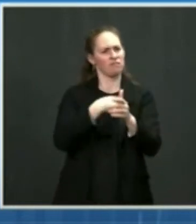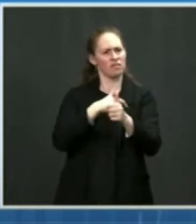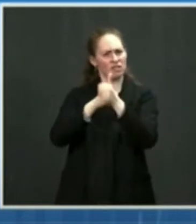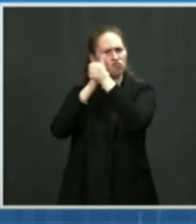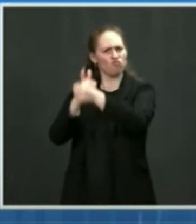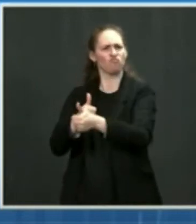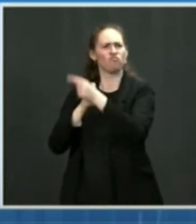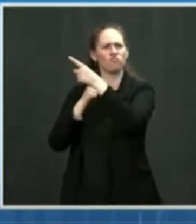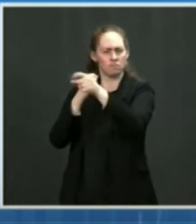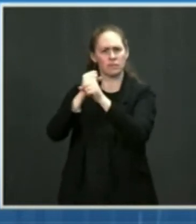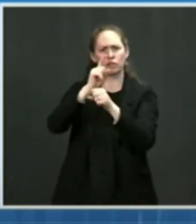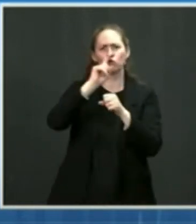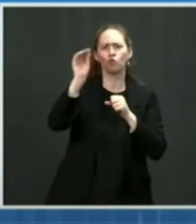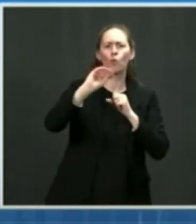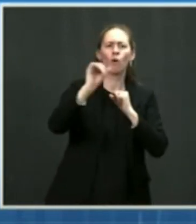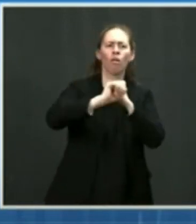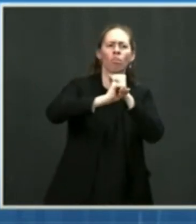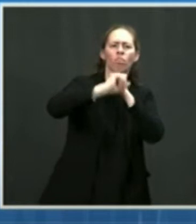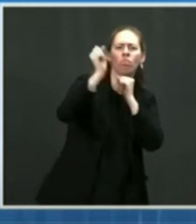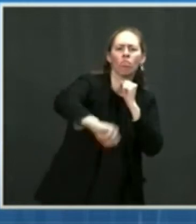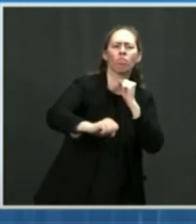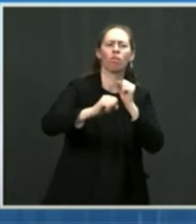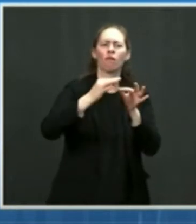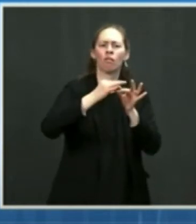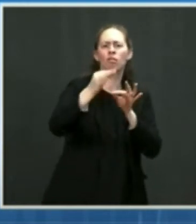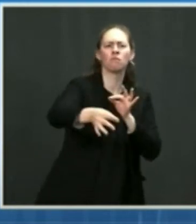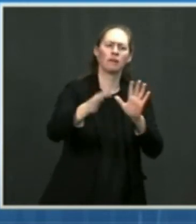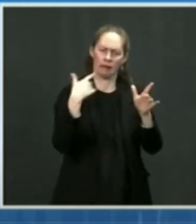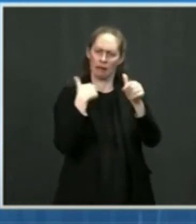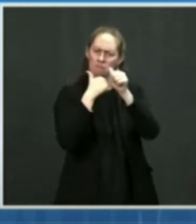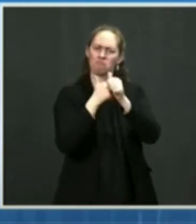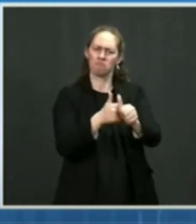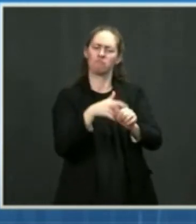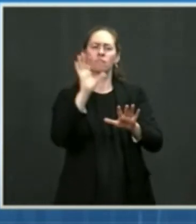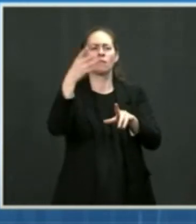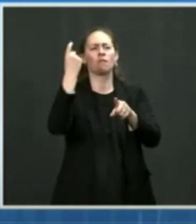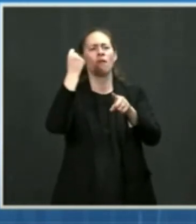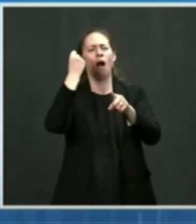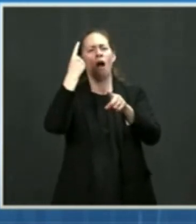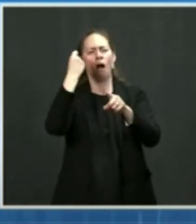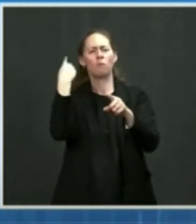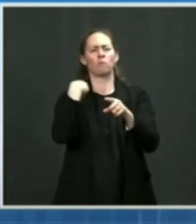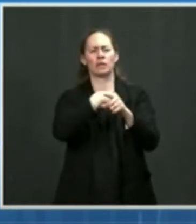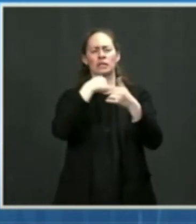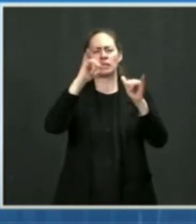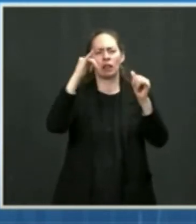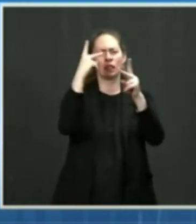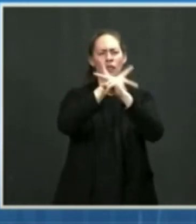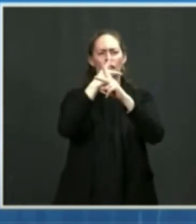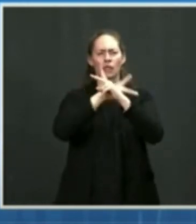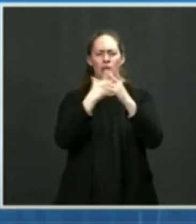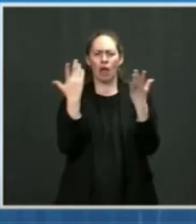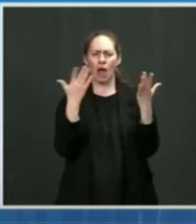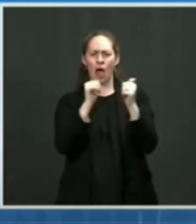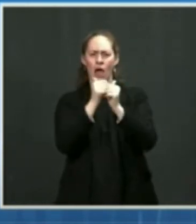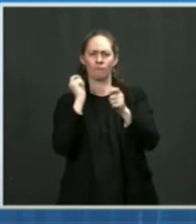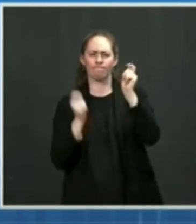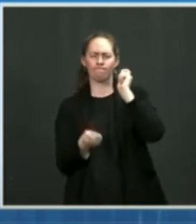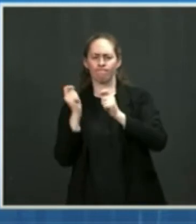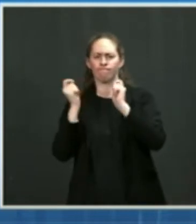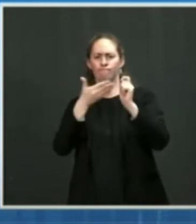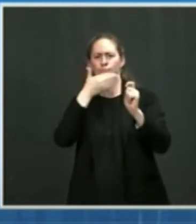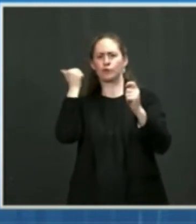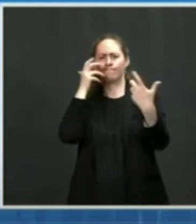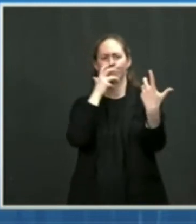delay there. We also simultaneously have been working through figuring out what the best channels are for these adolescents. As you know, Andy, many of